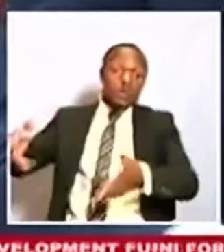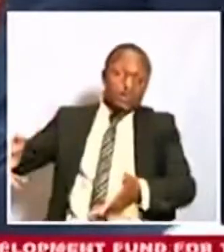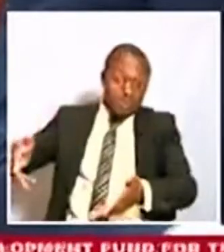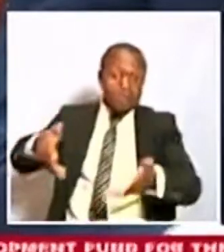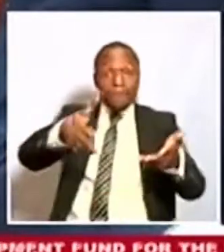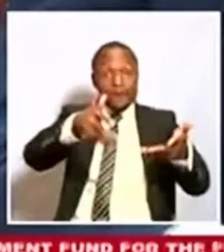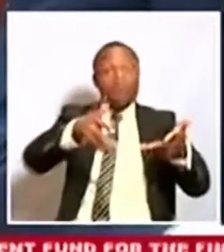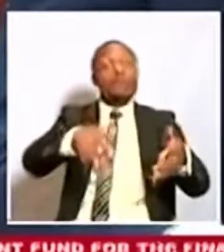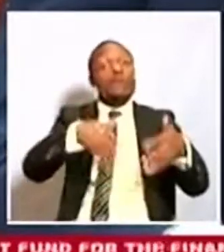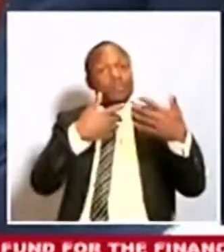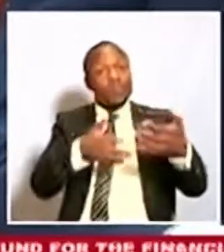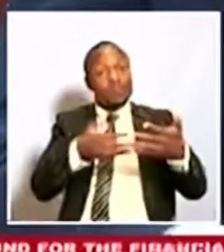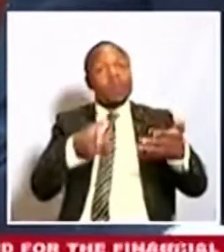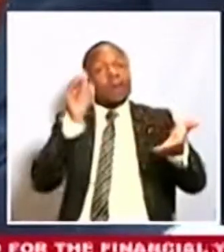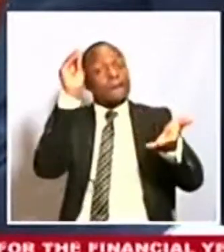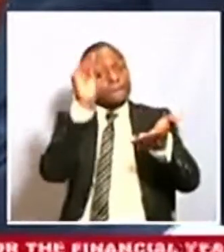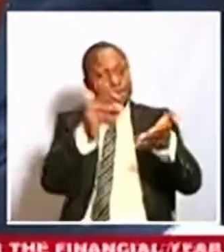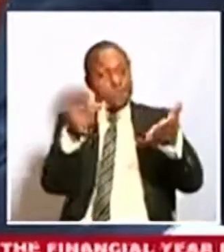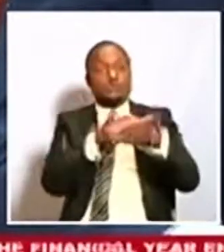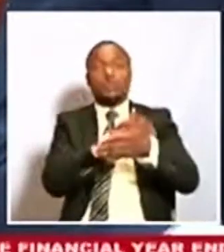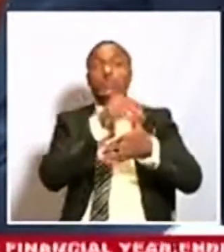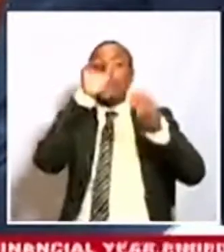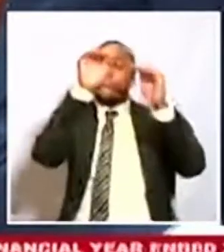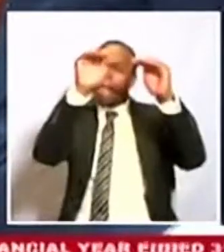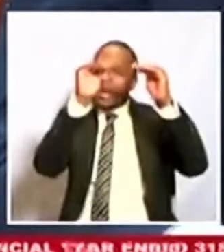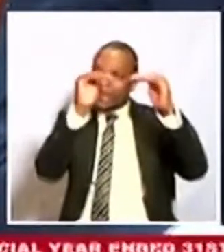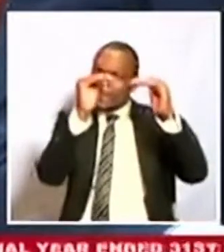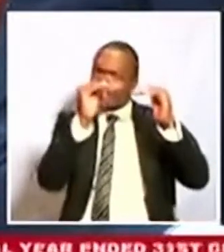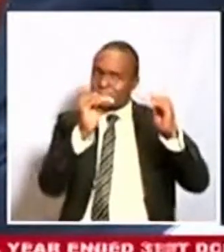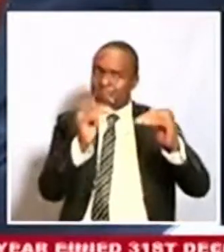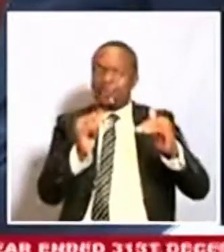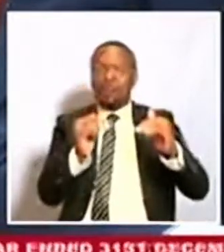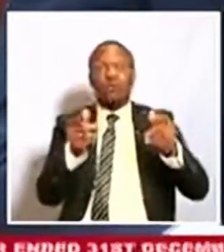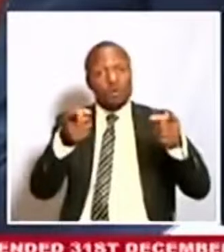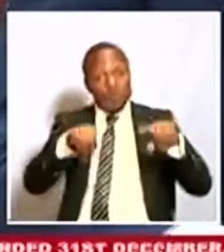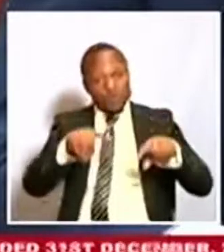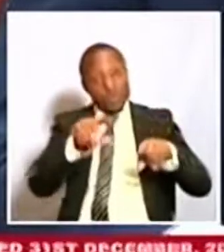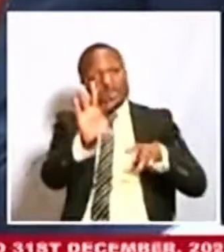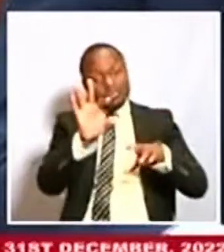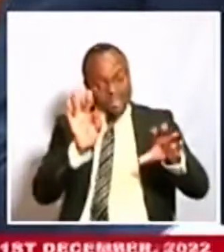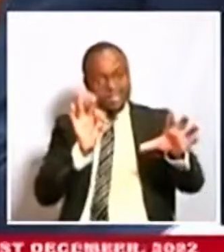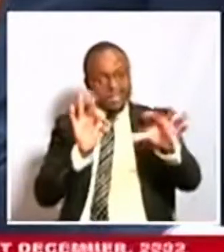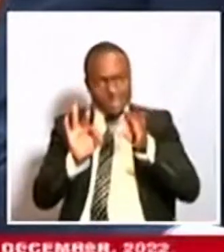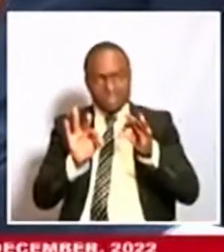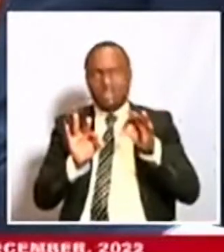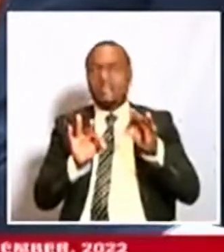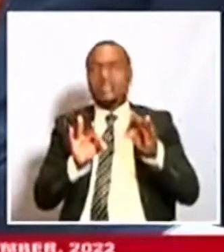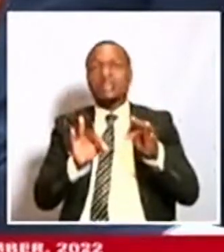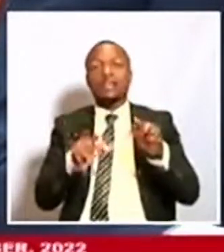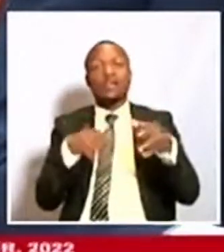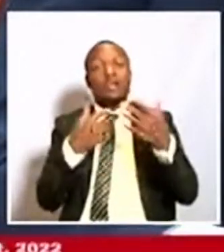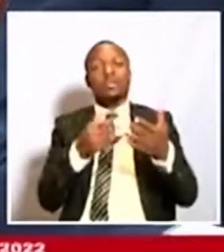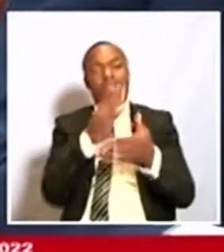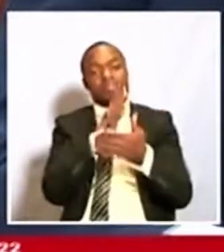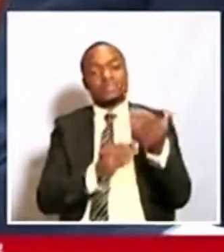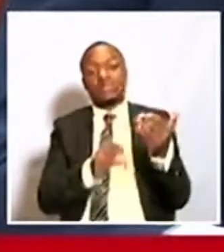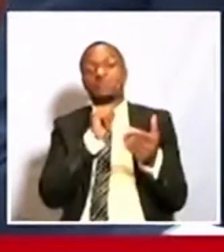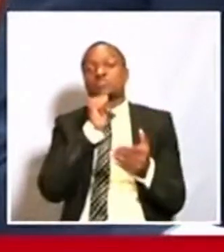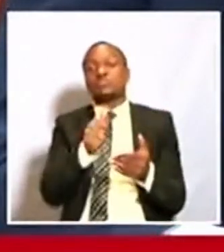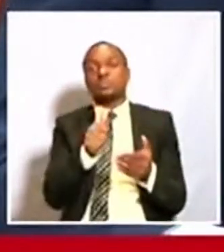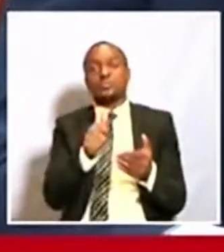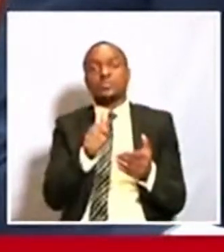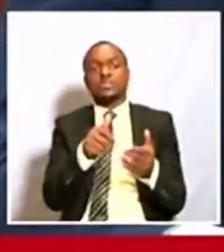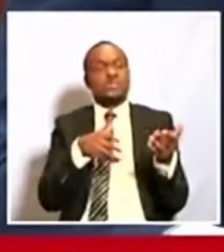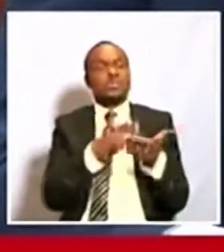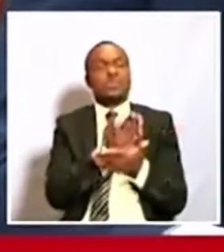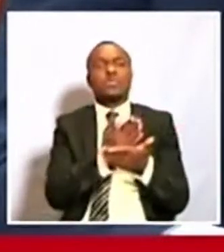documents and put in new shelves. On returning the documents, we found that some of them were not in the order we put